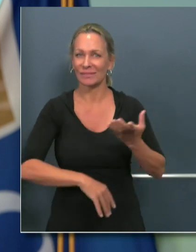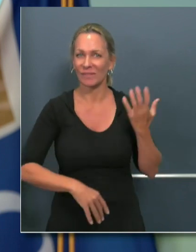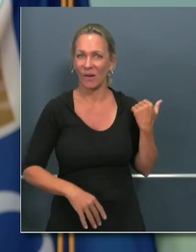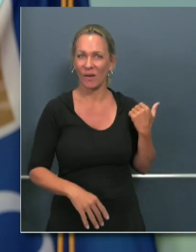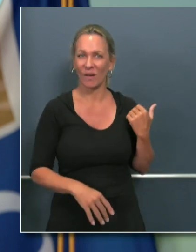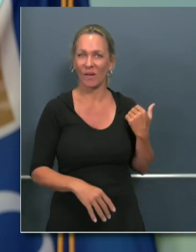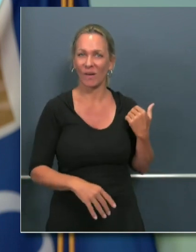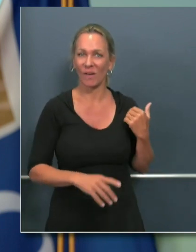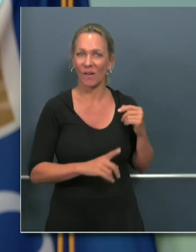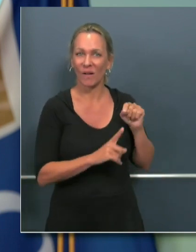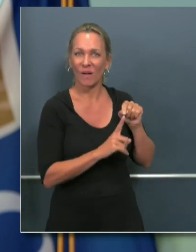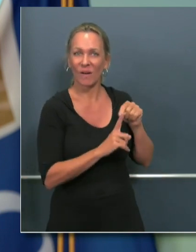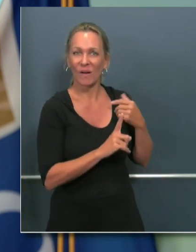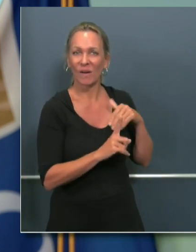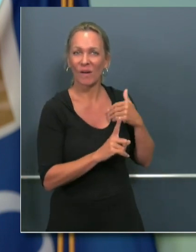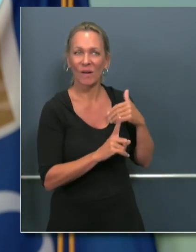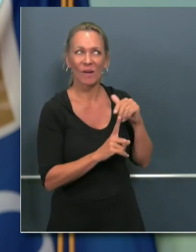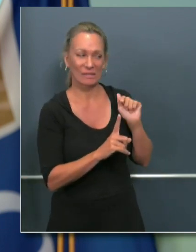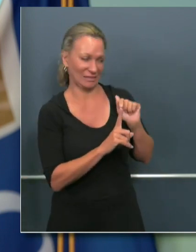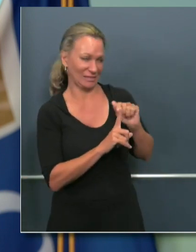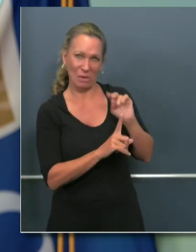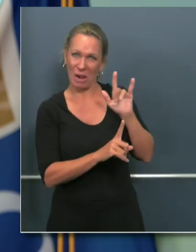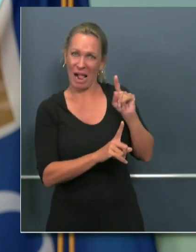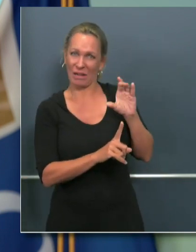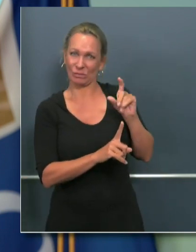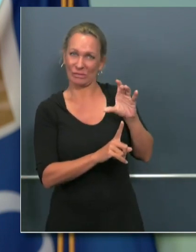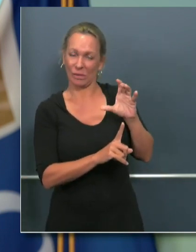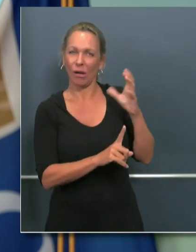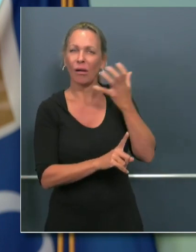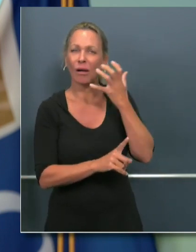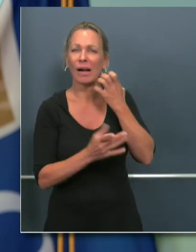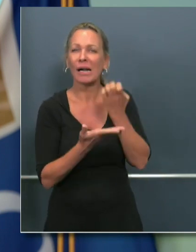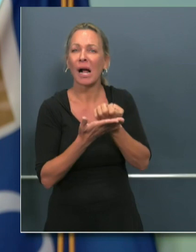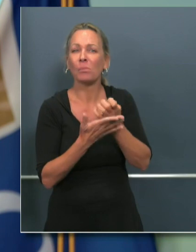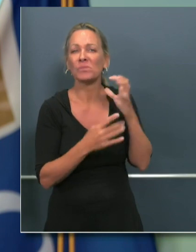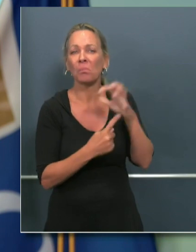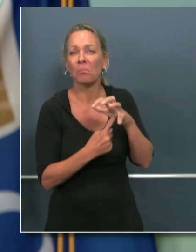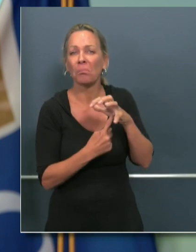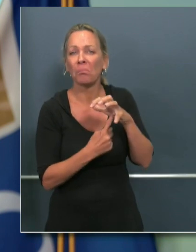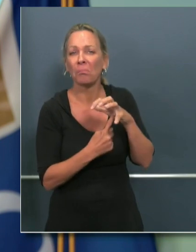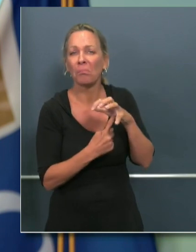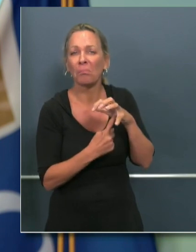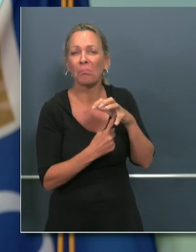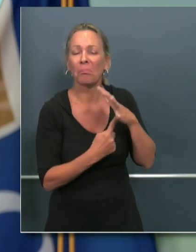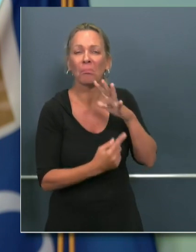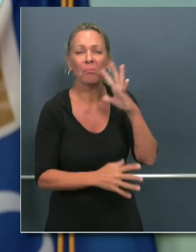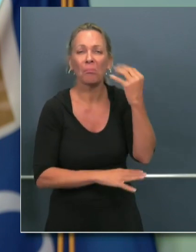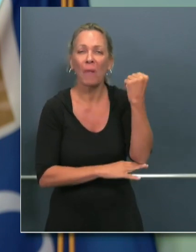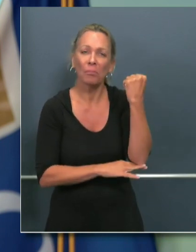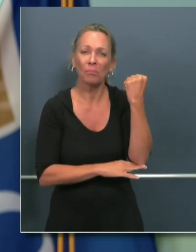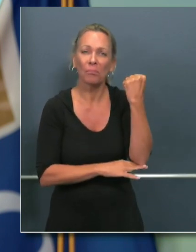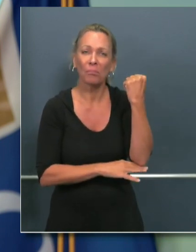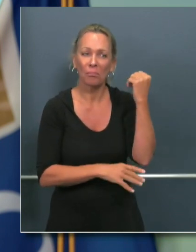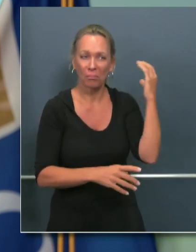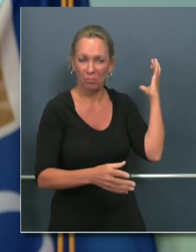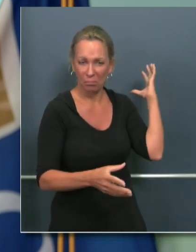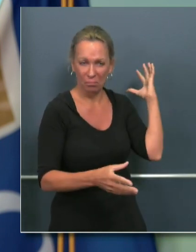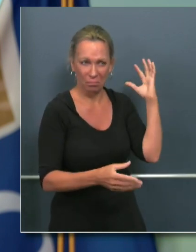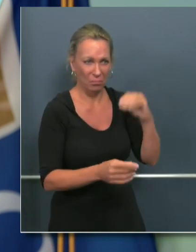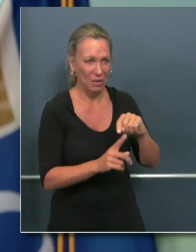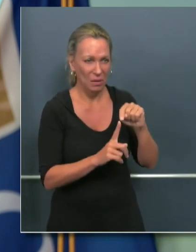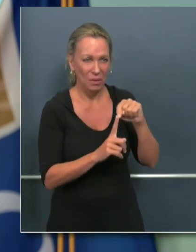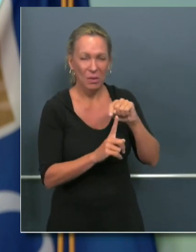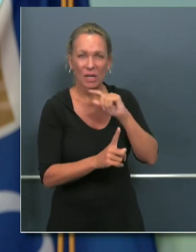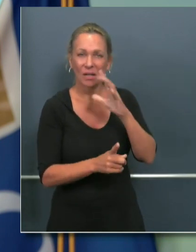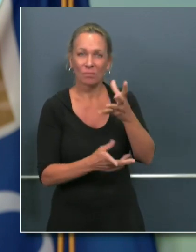months of net job creation, bond rating, the highest it had been in 2 decades, and enjoying record reserves and enjoying, once